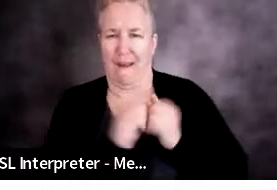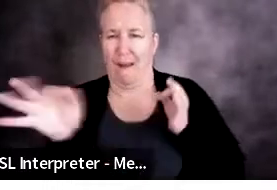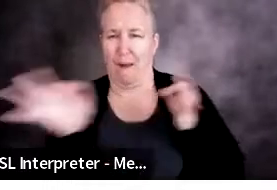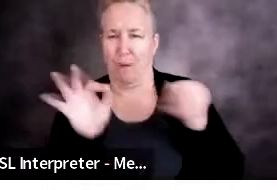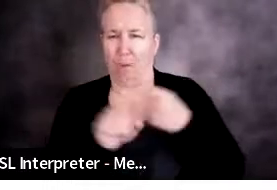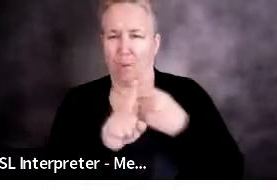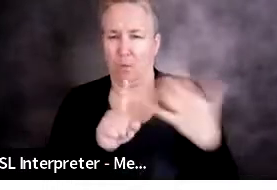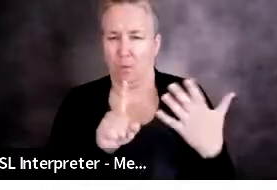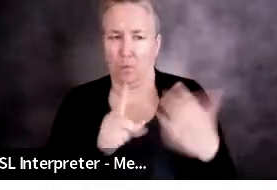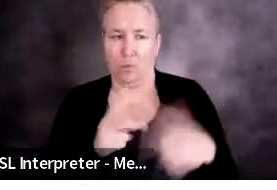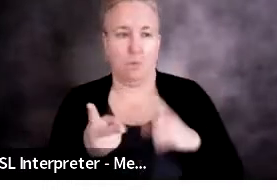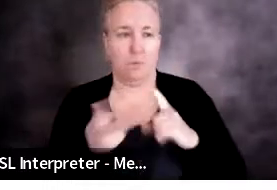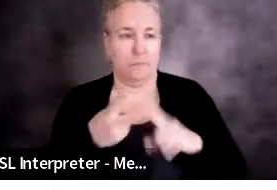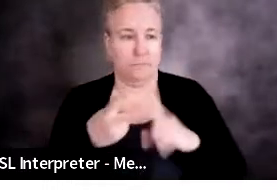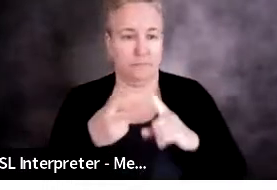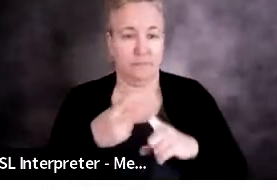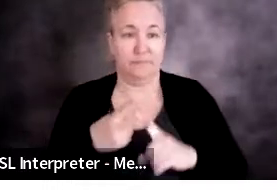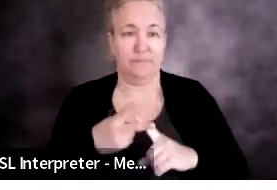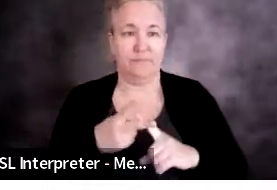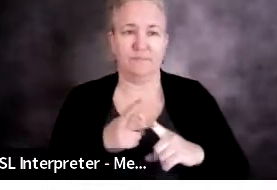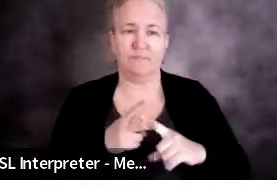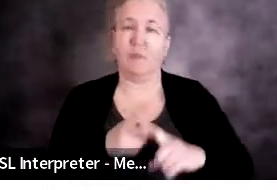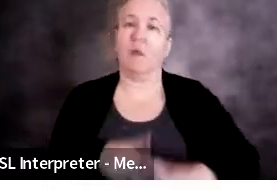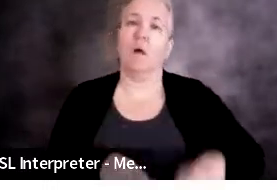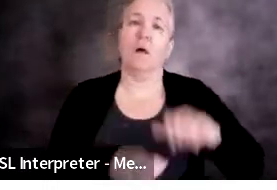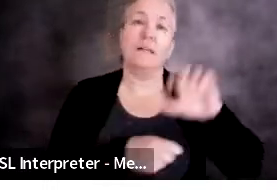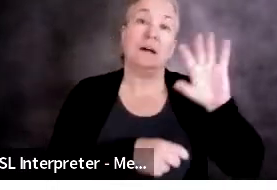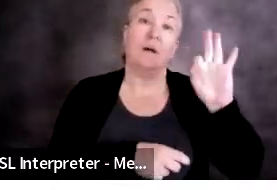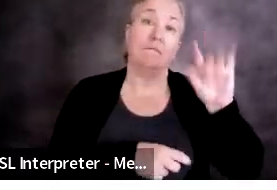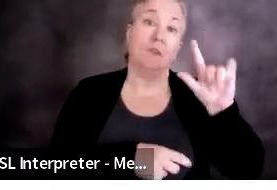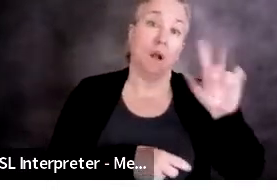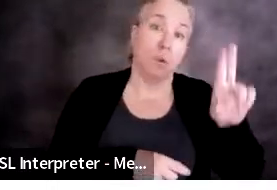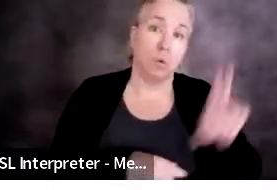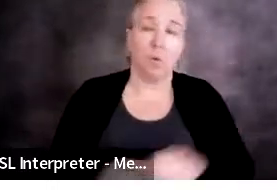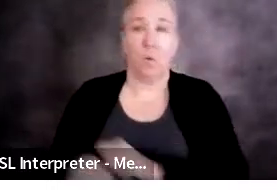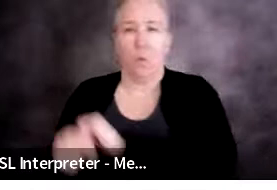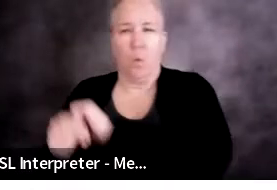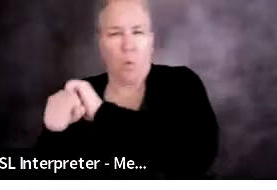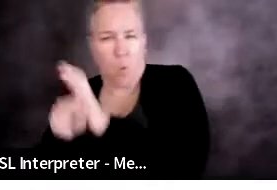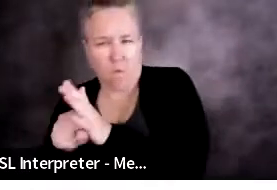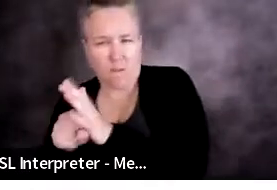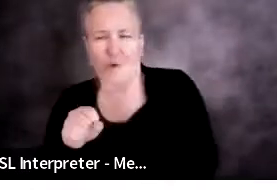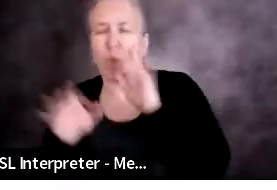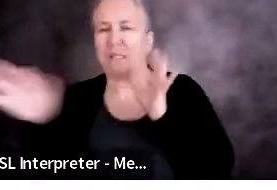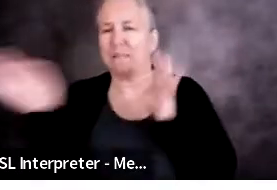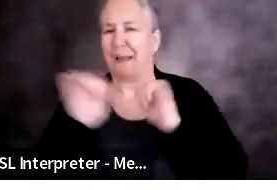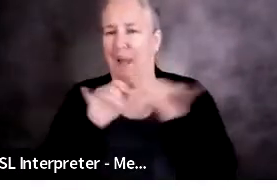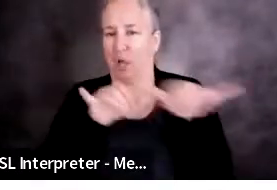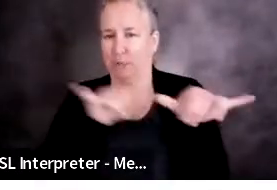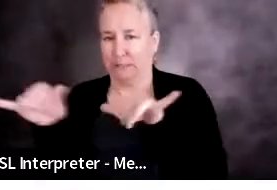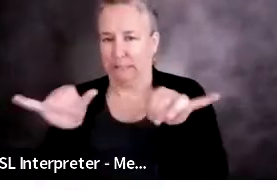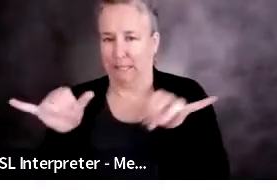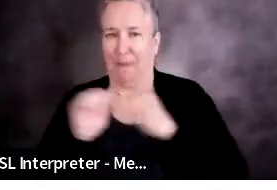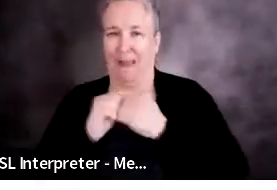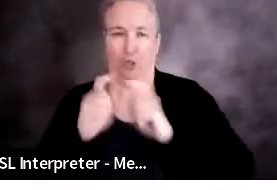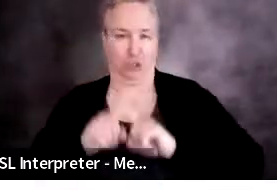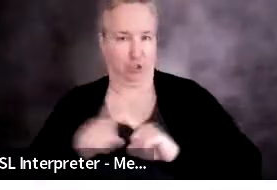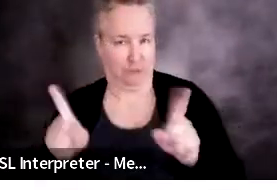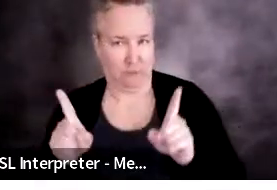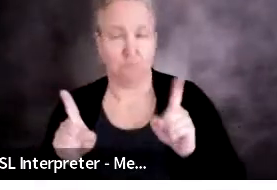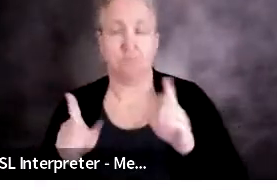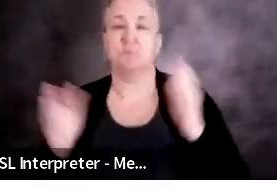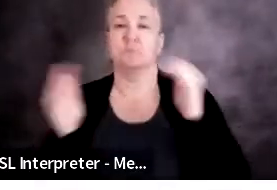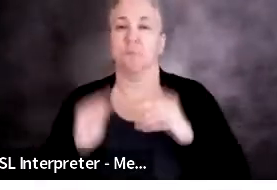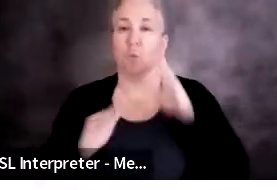comparing and contrasting seasonal flu and COVID. We'll go over why you should test and the different treatments